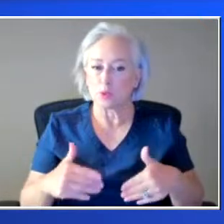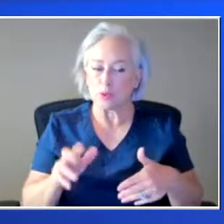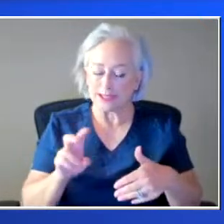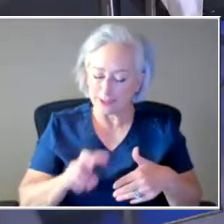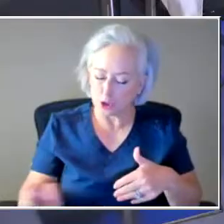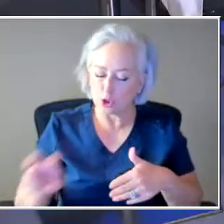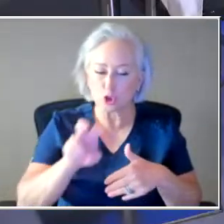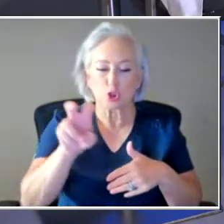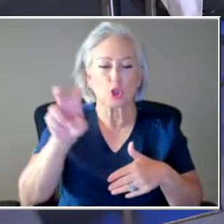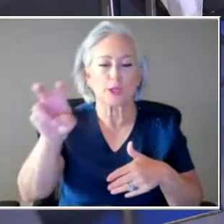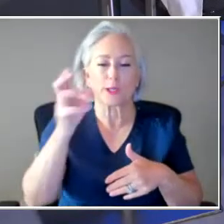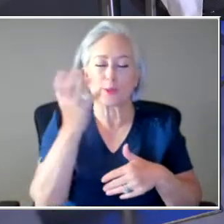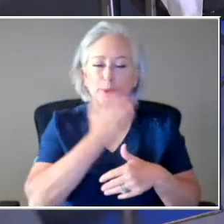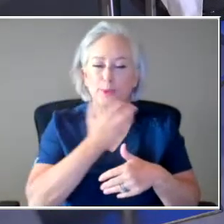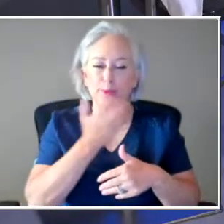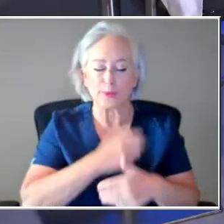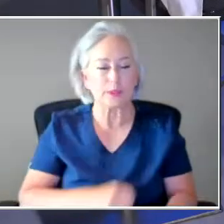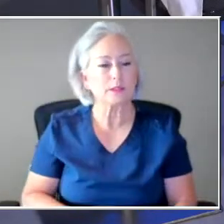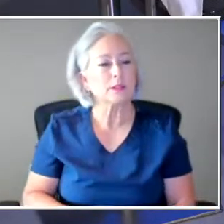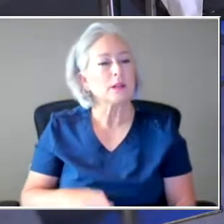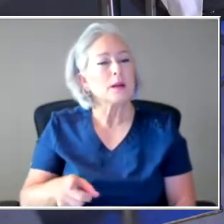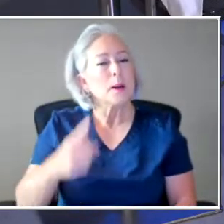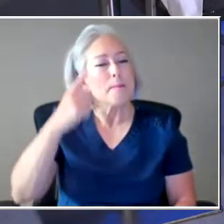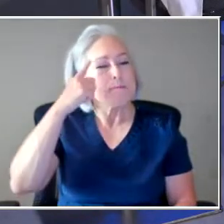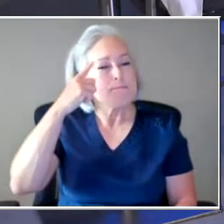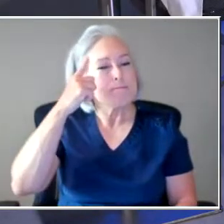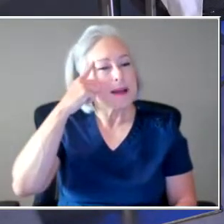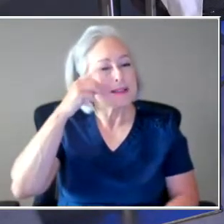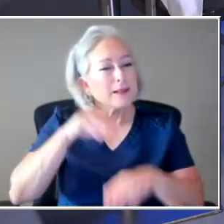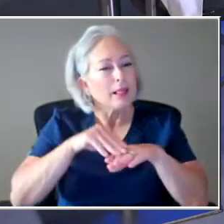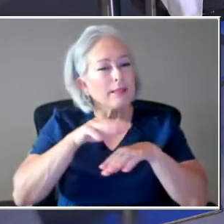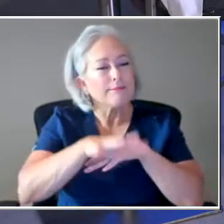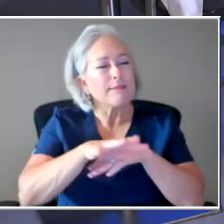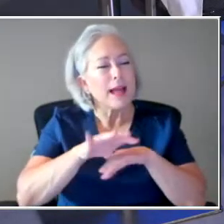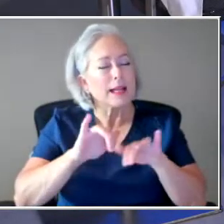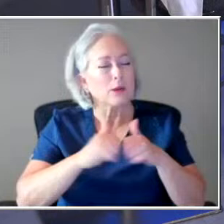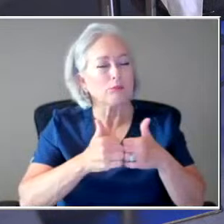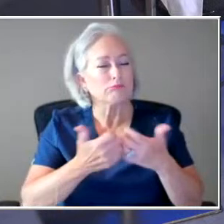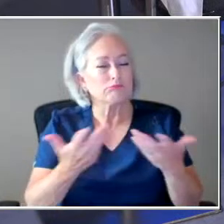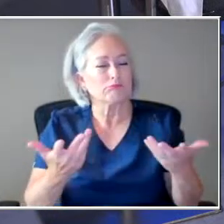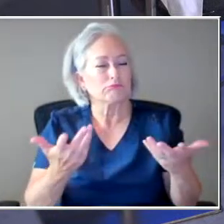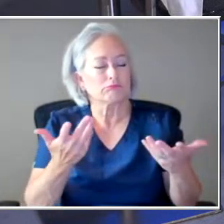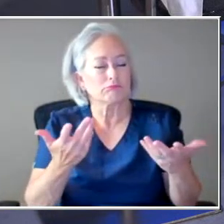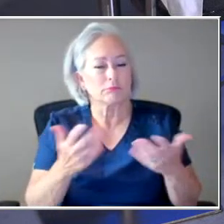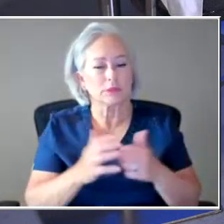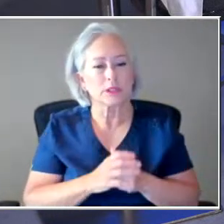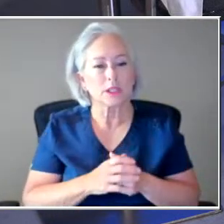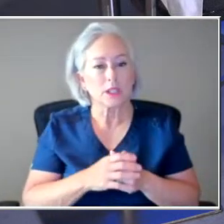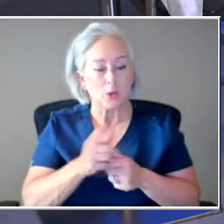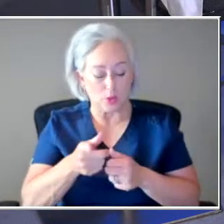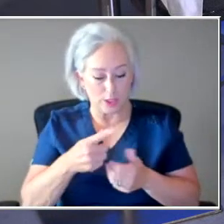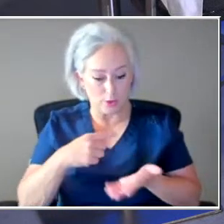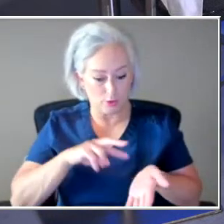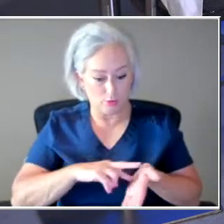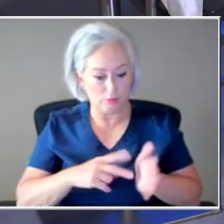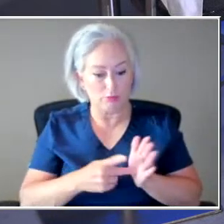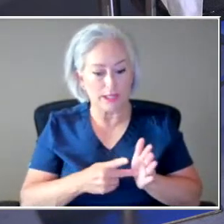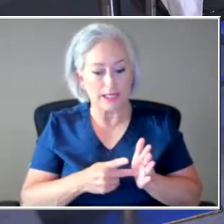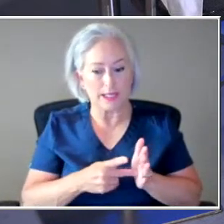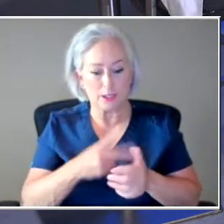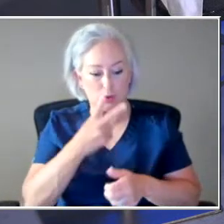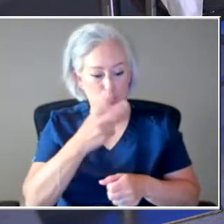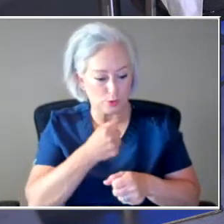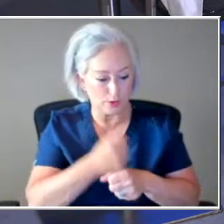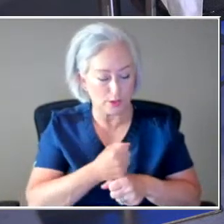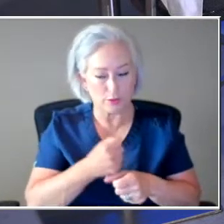How were you handling that mentally? What was the mental health journey for you when you're talking in terms of 2 years, 3 years,